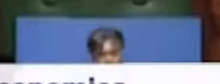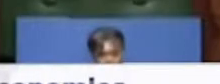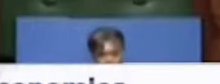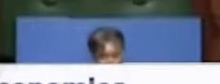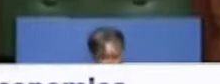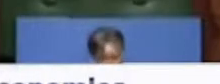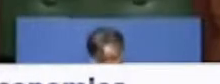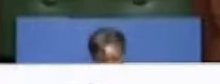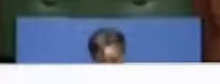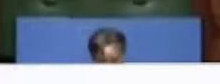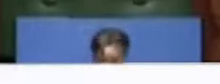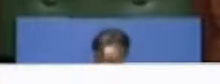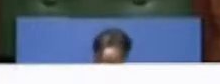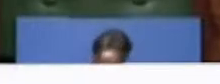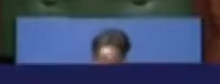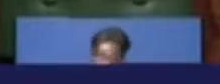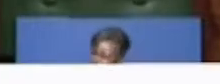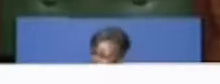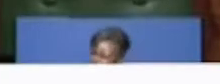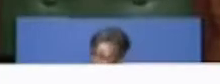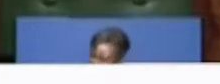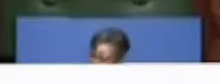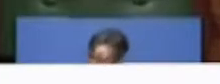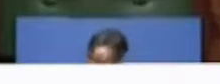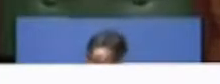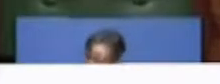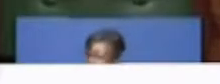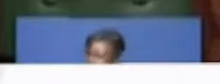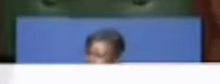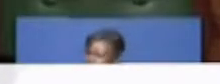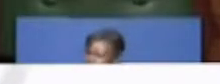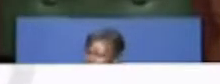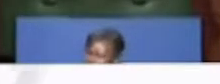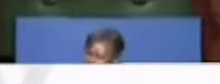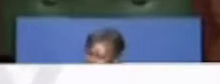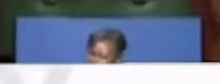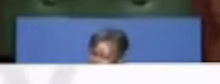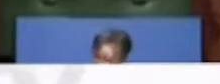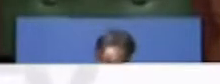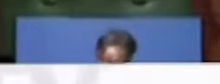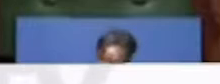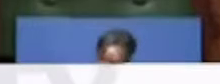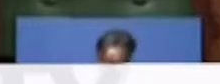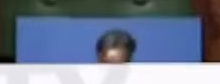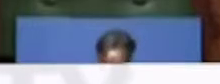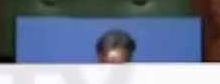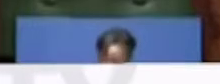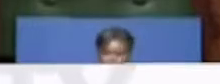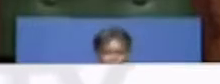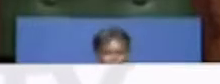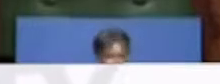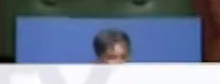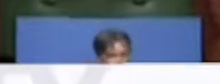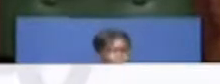right? Is this trajectory the logical path that our country should take?